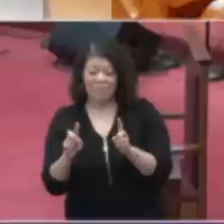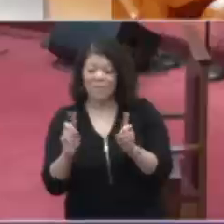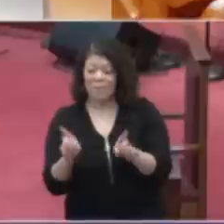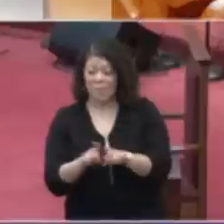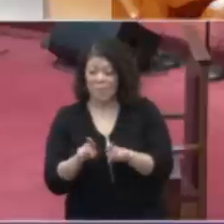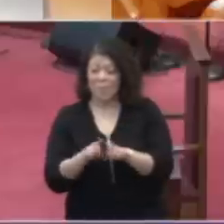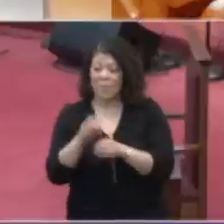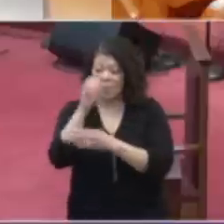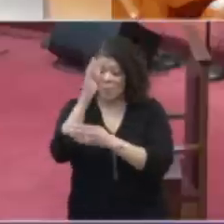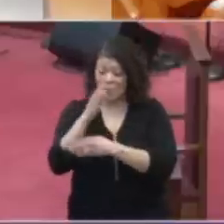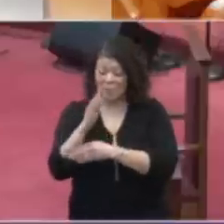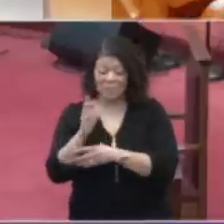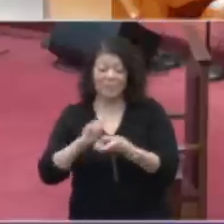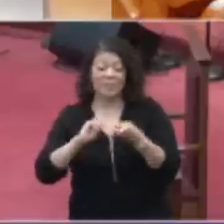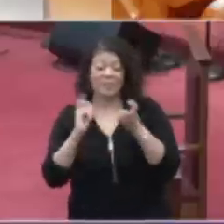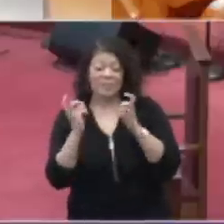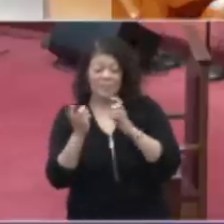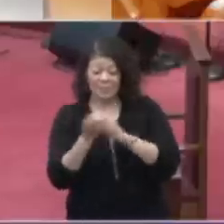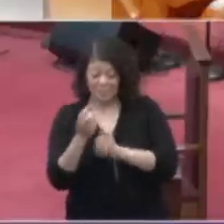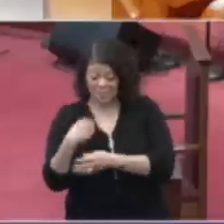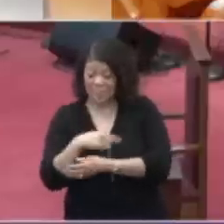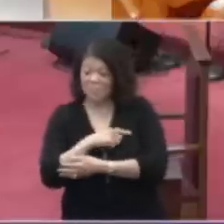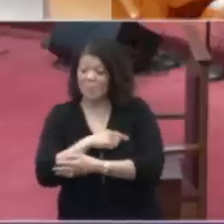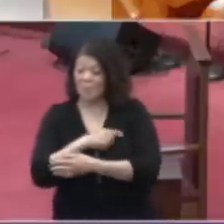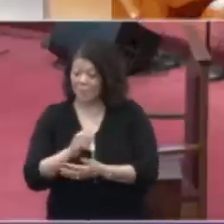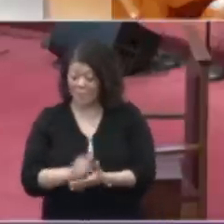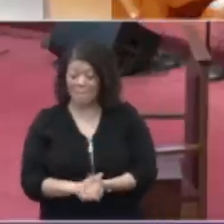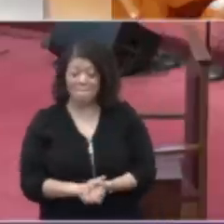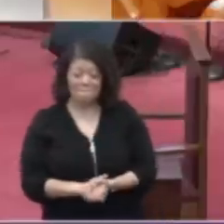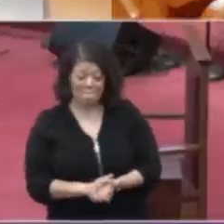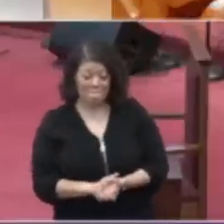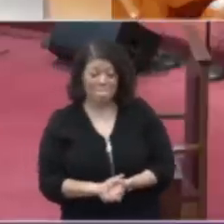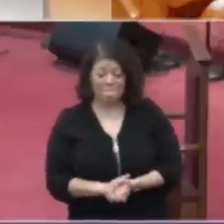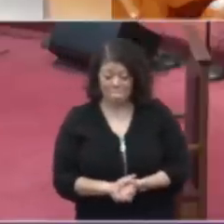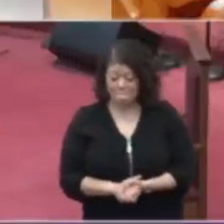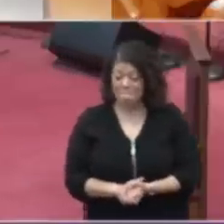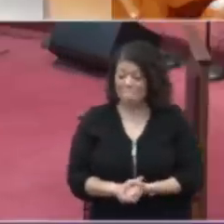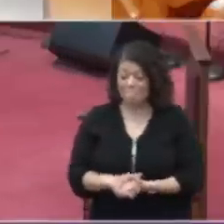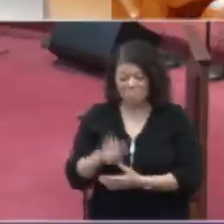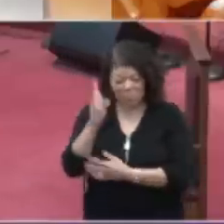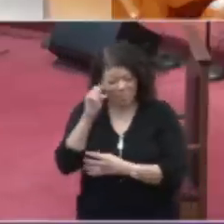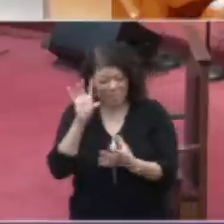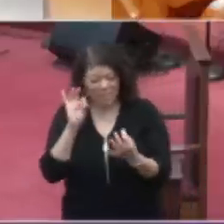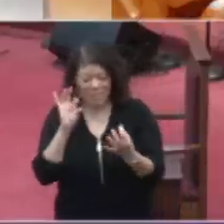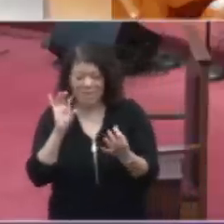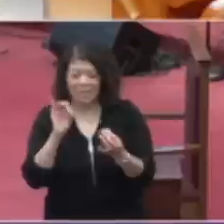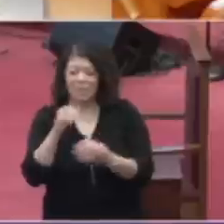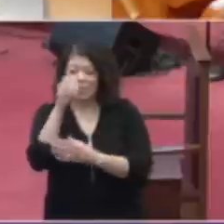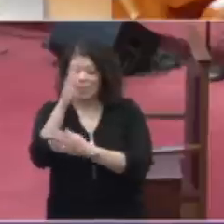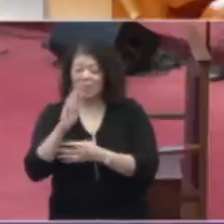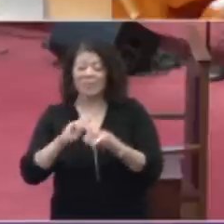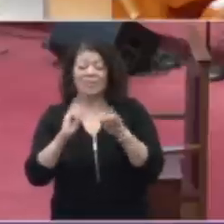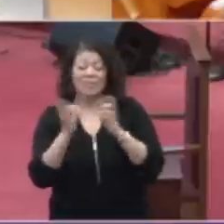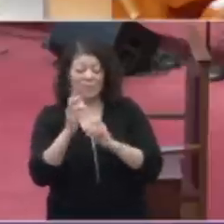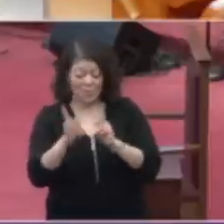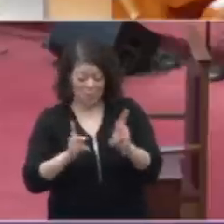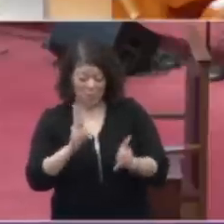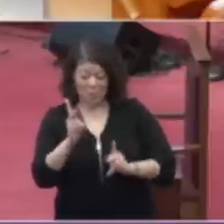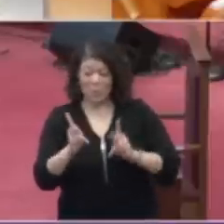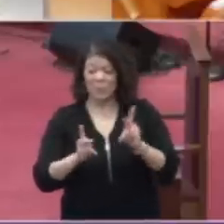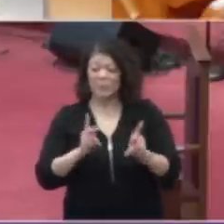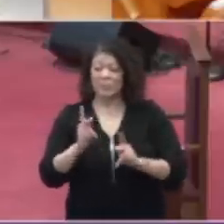who? God, are y'all talking to me today? God changes people, right? And God